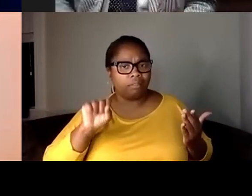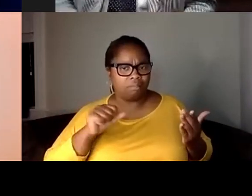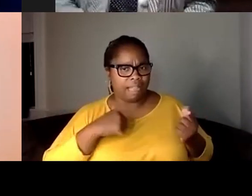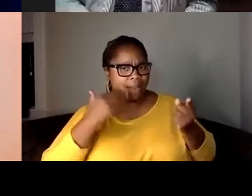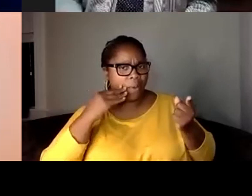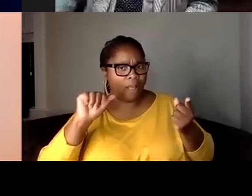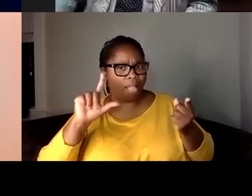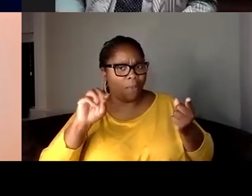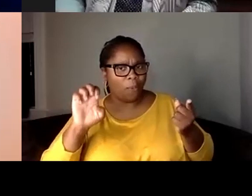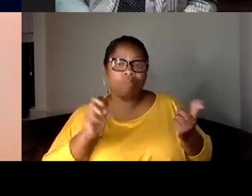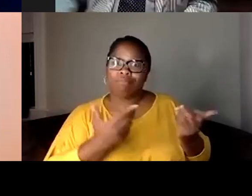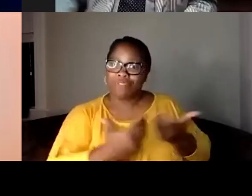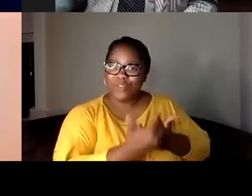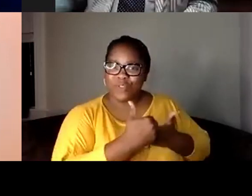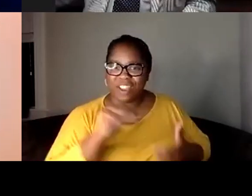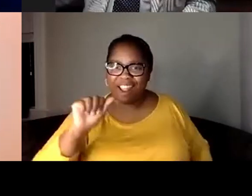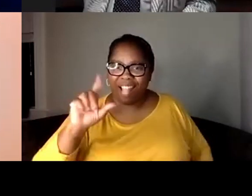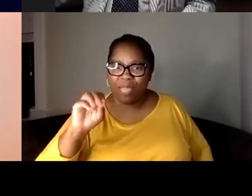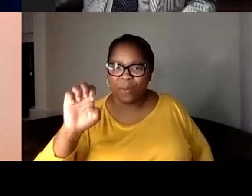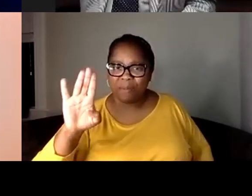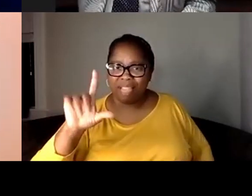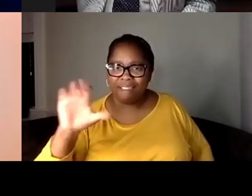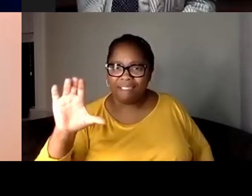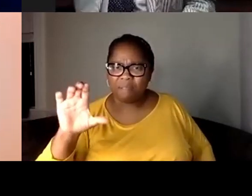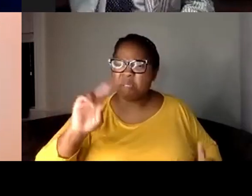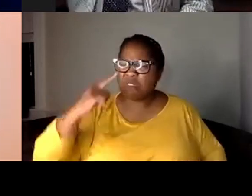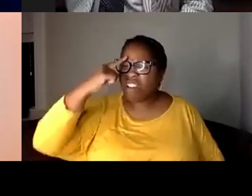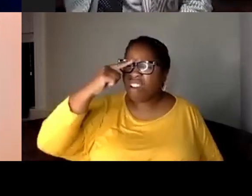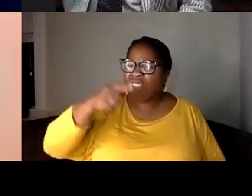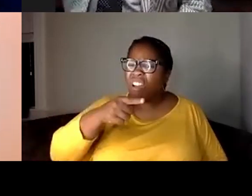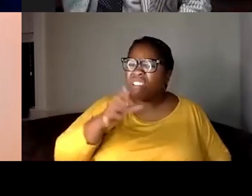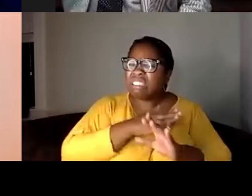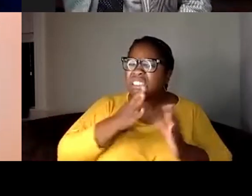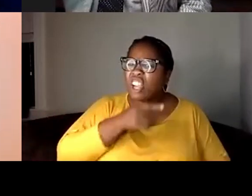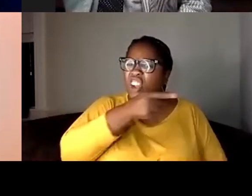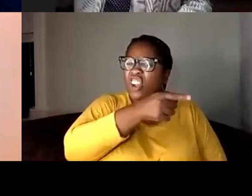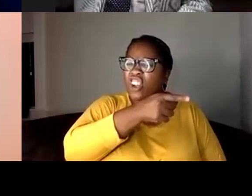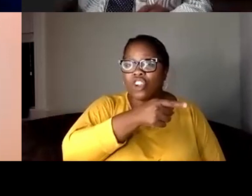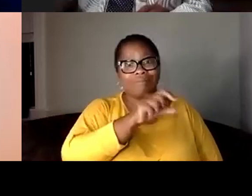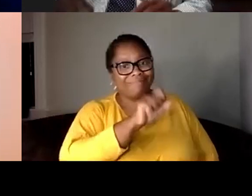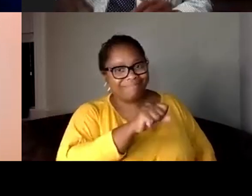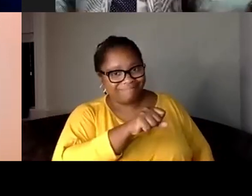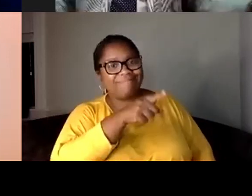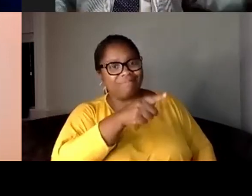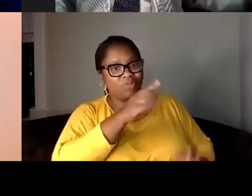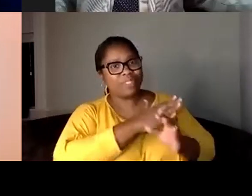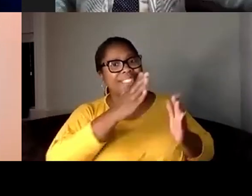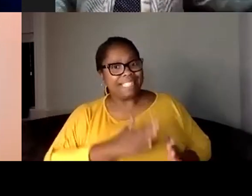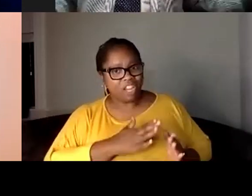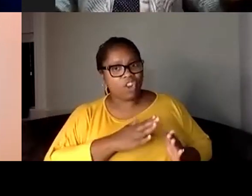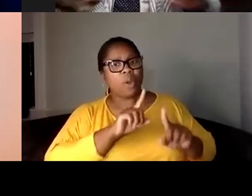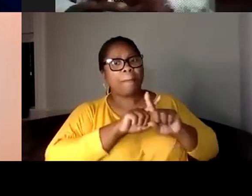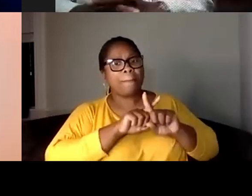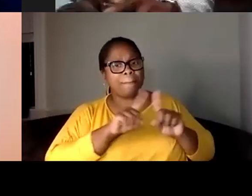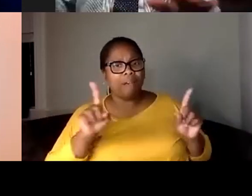have joining us Aloe Blacc, and people are going, I thought you were a singer. You are a singer, but you're also,